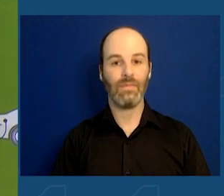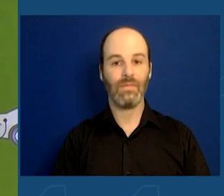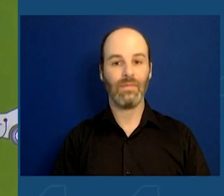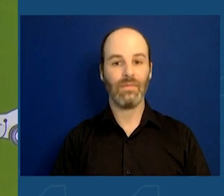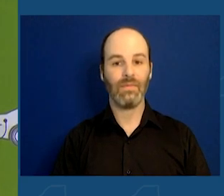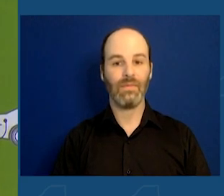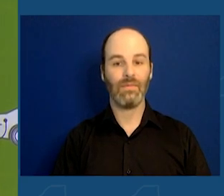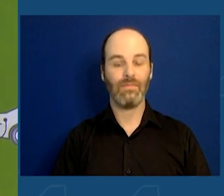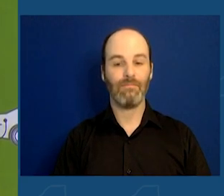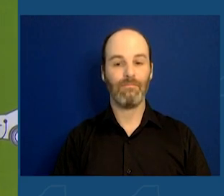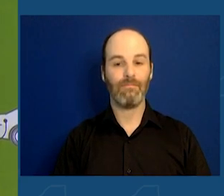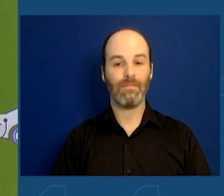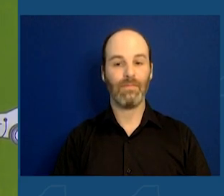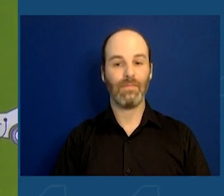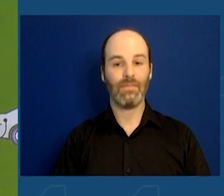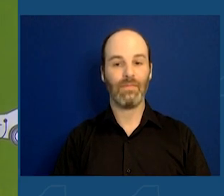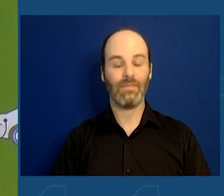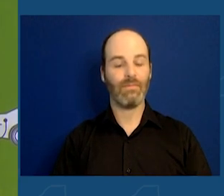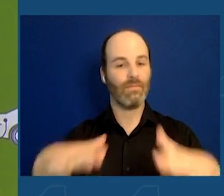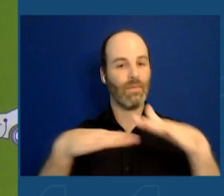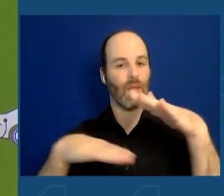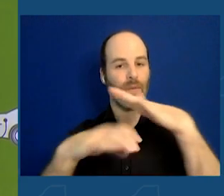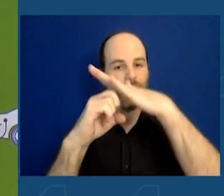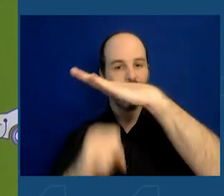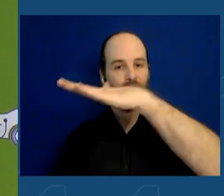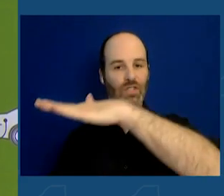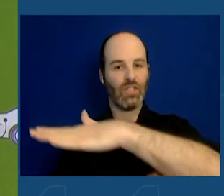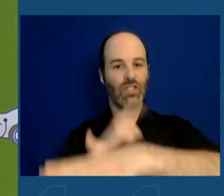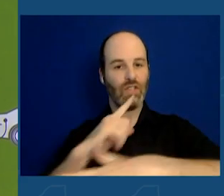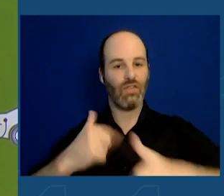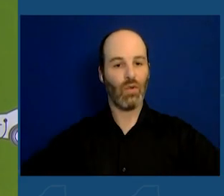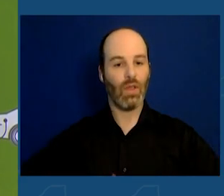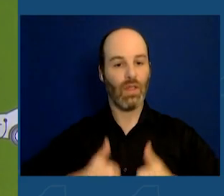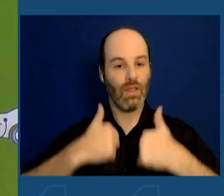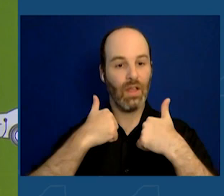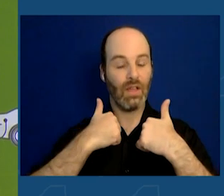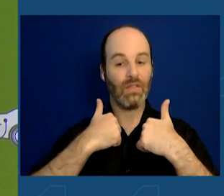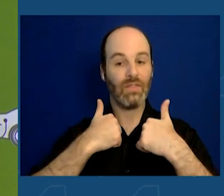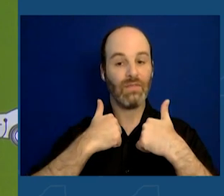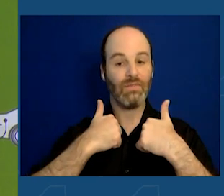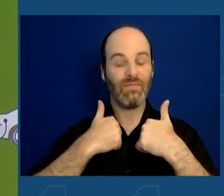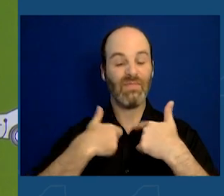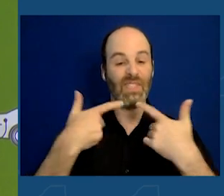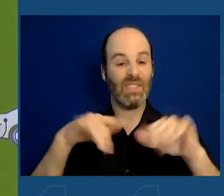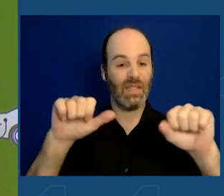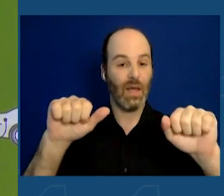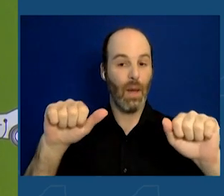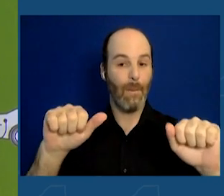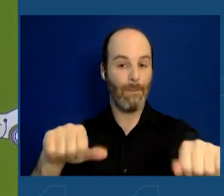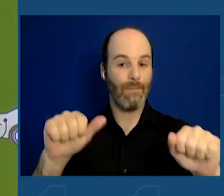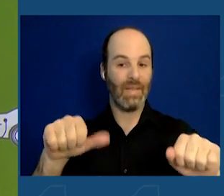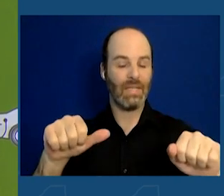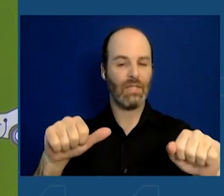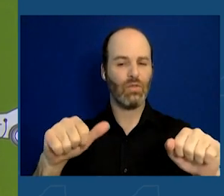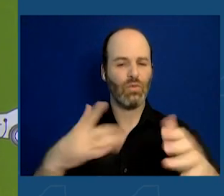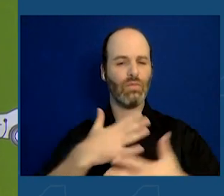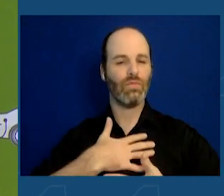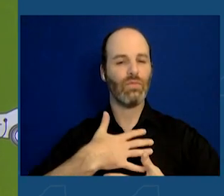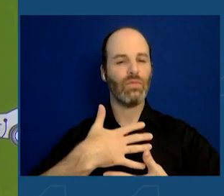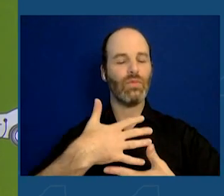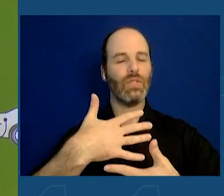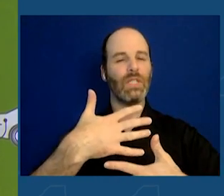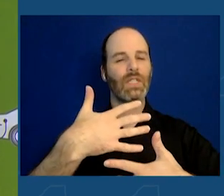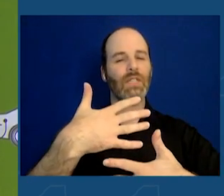The basic foundation of life is the ability to breathe